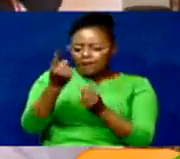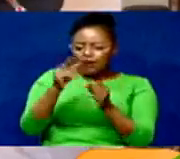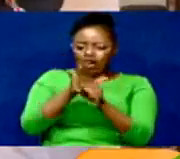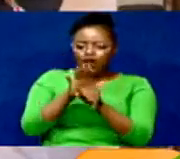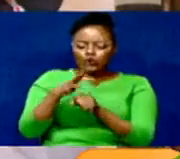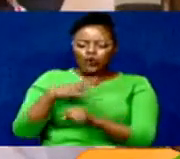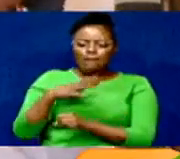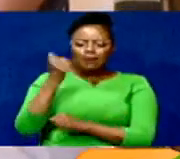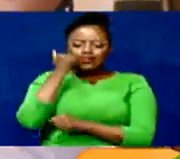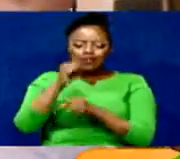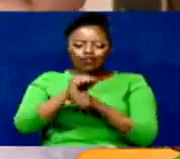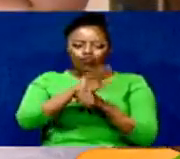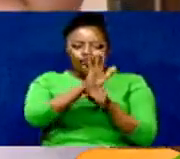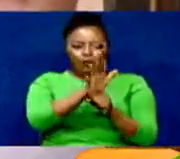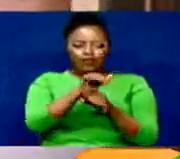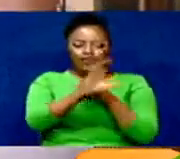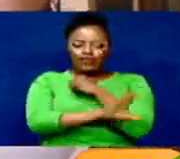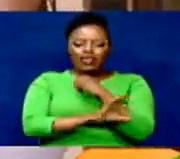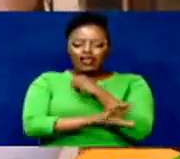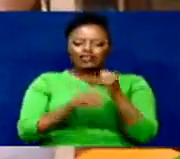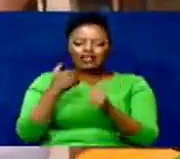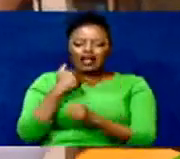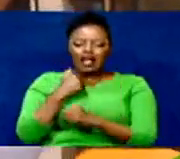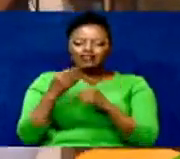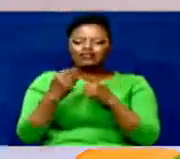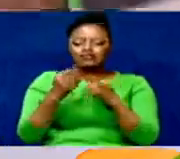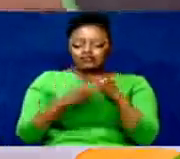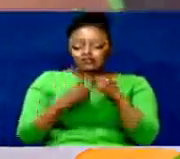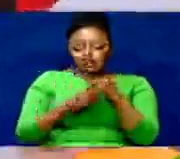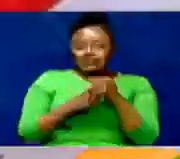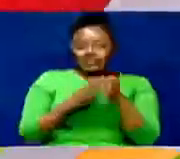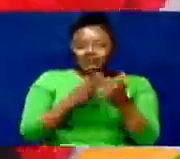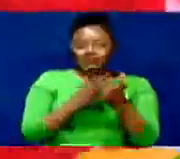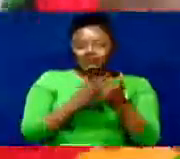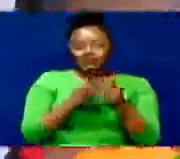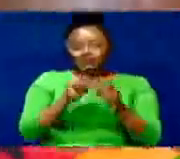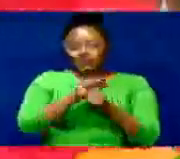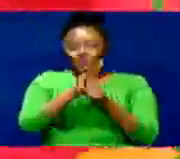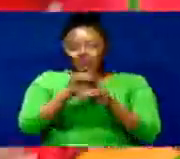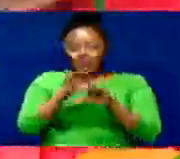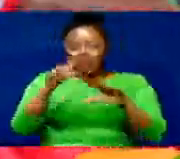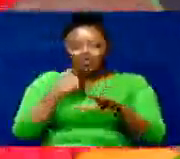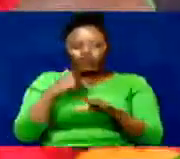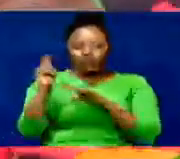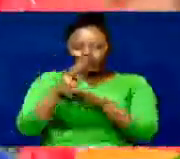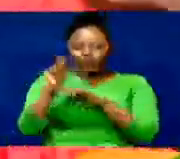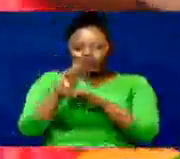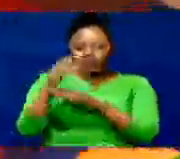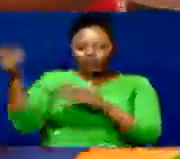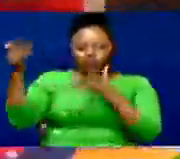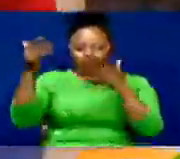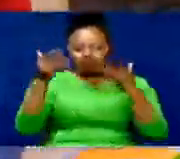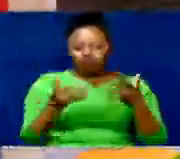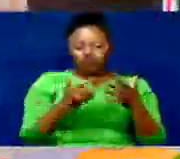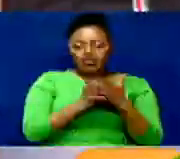in the COVID-19 infections as the country experiences the sixth wave. The athletes in camp have been without official training kits since arriving in camp